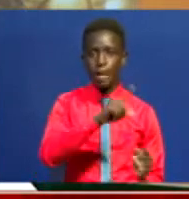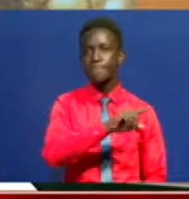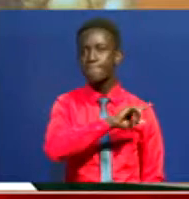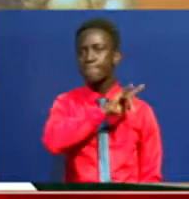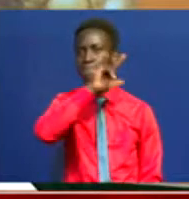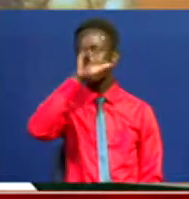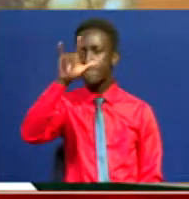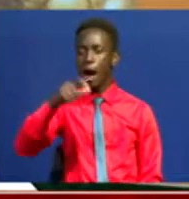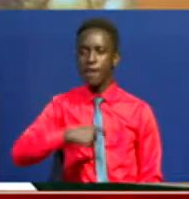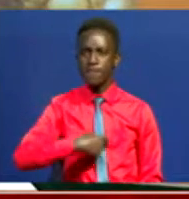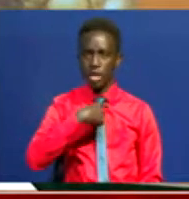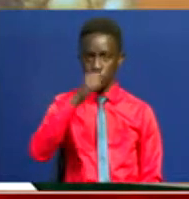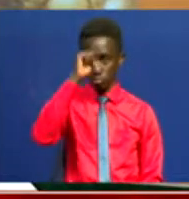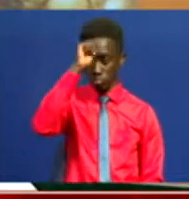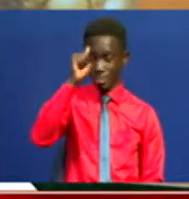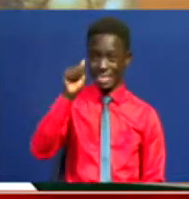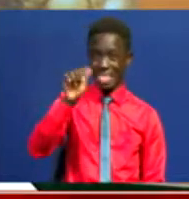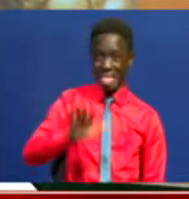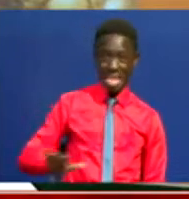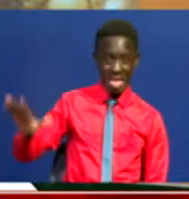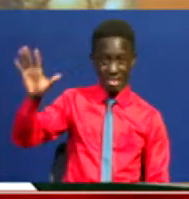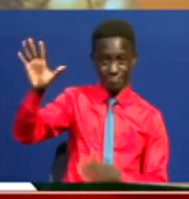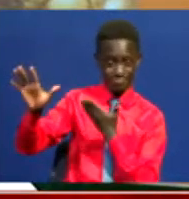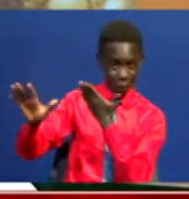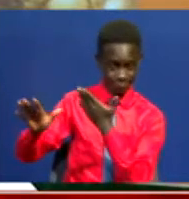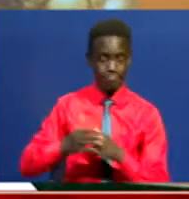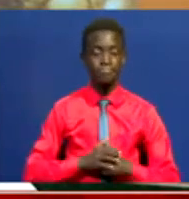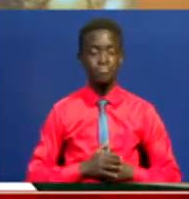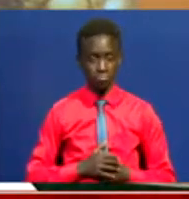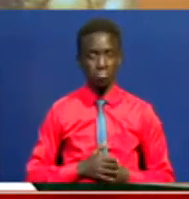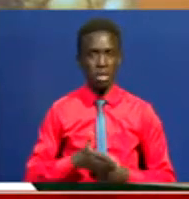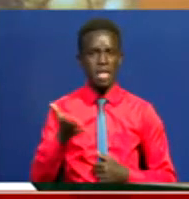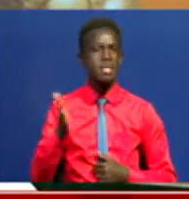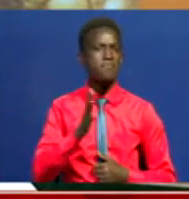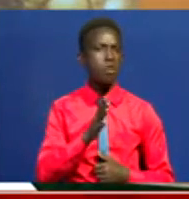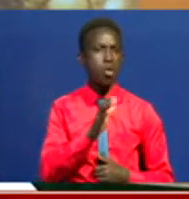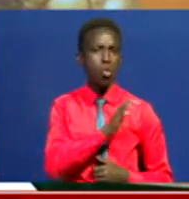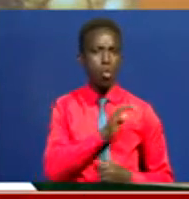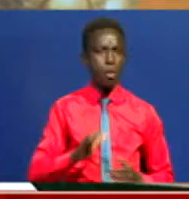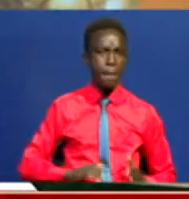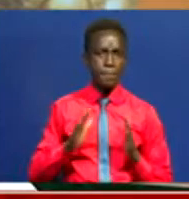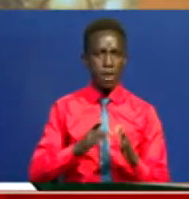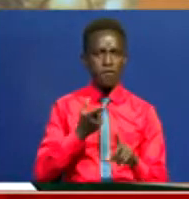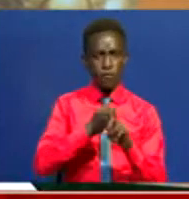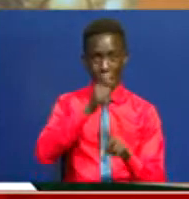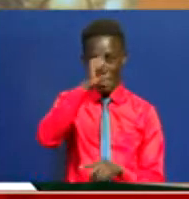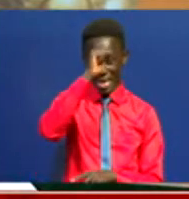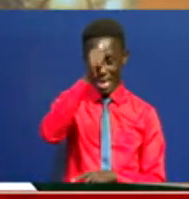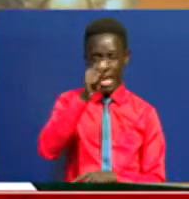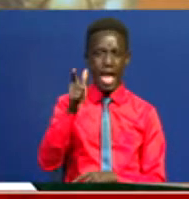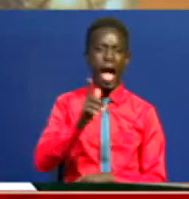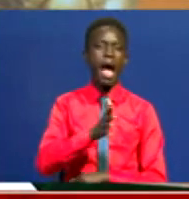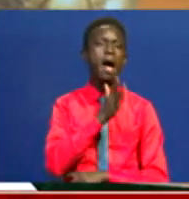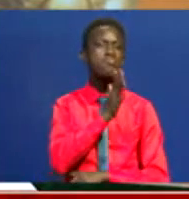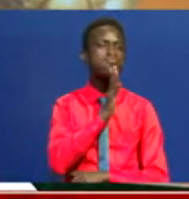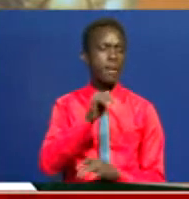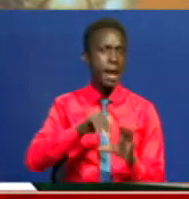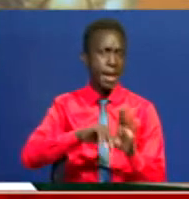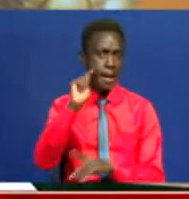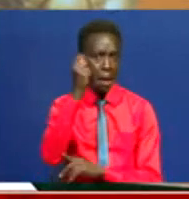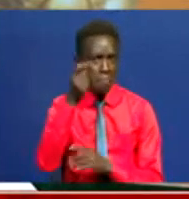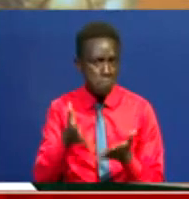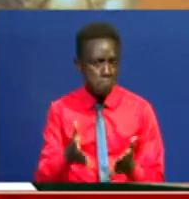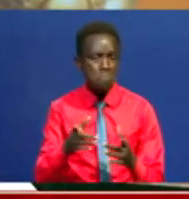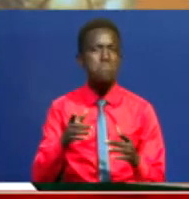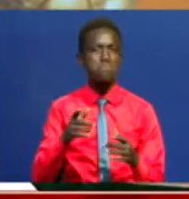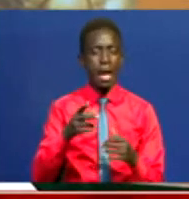Asian state. Now, the Indian High Commissioner was speaking in Nairobi during celebrations to mark the 75th Republic Day,